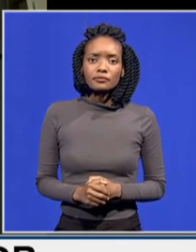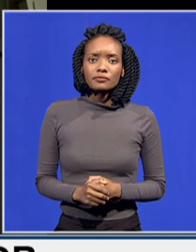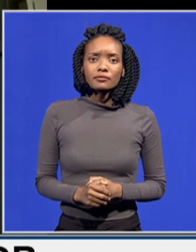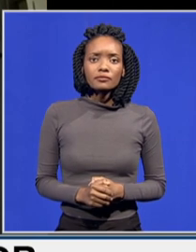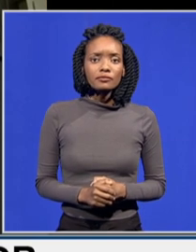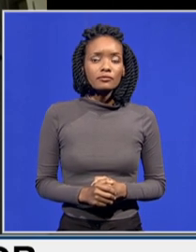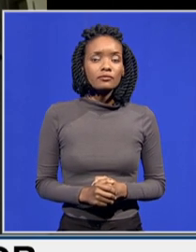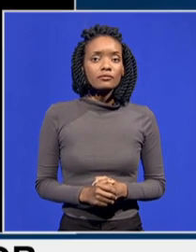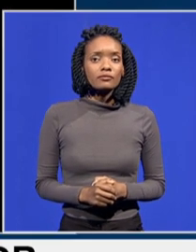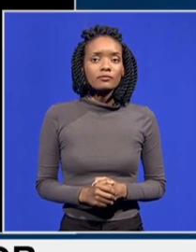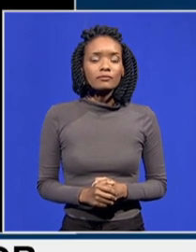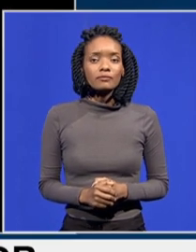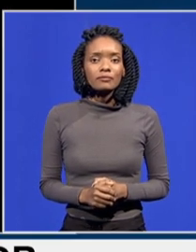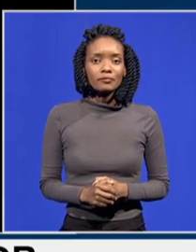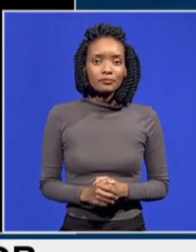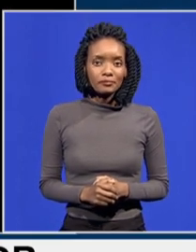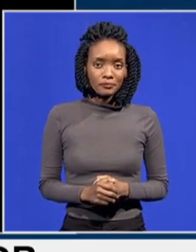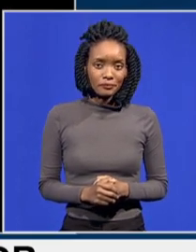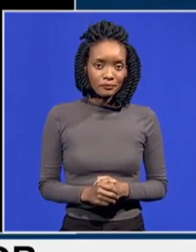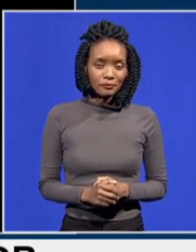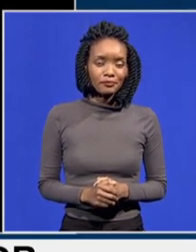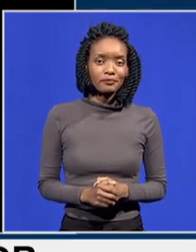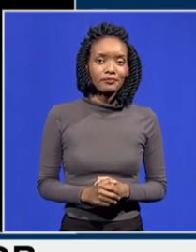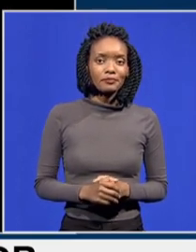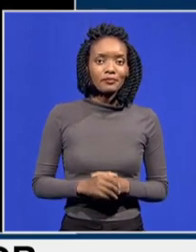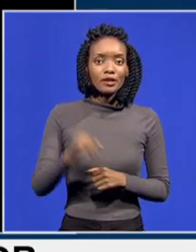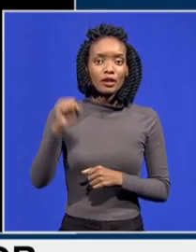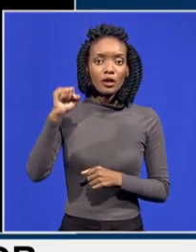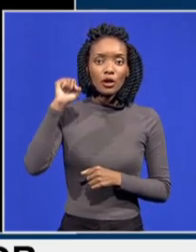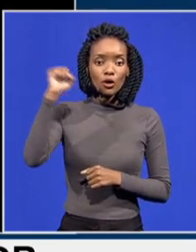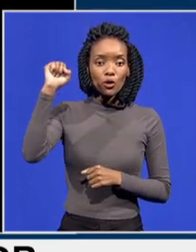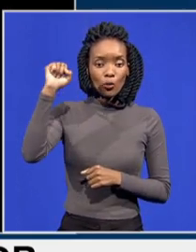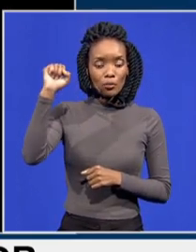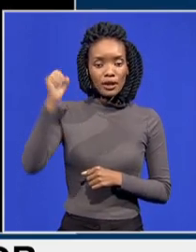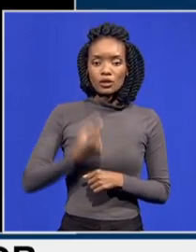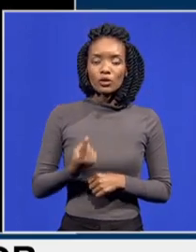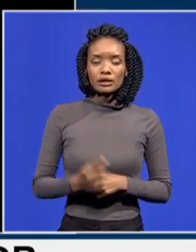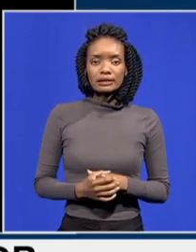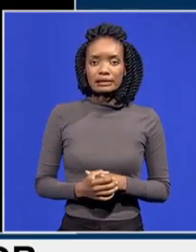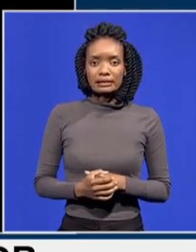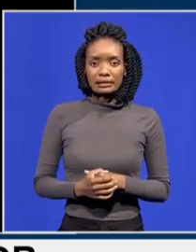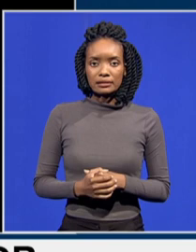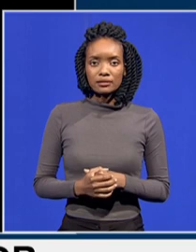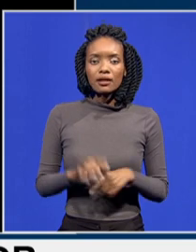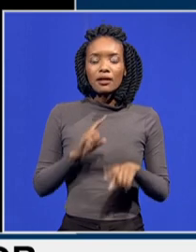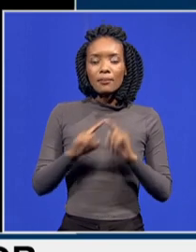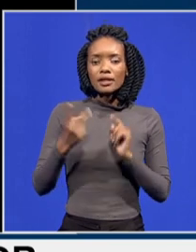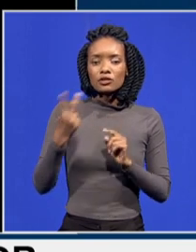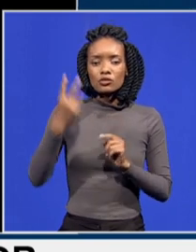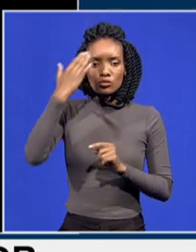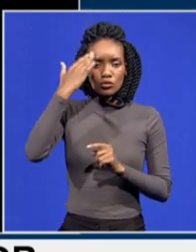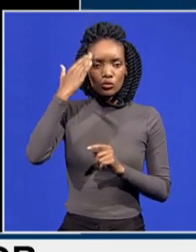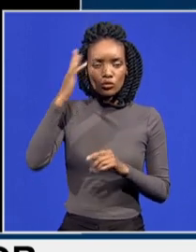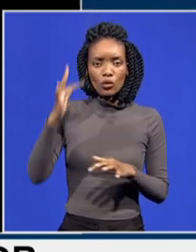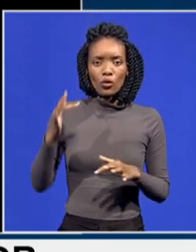Yeah, not only a comrade, being a friend, but how I know him. He